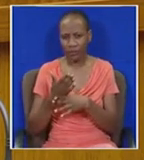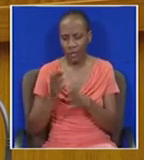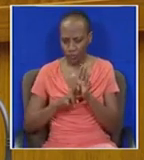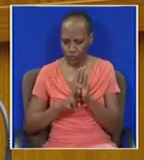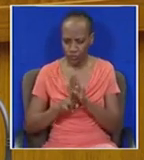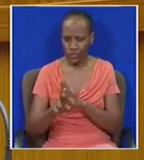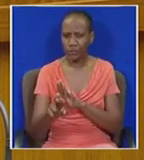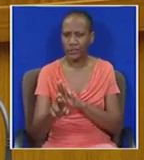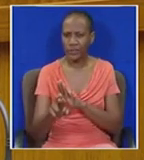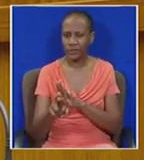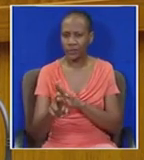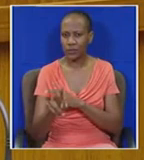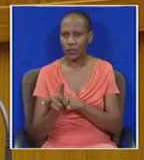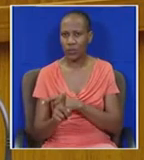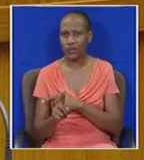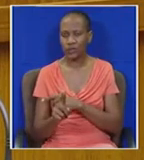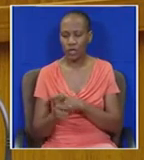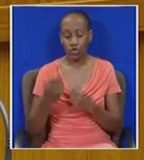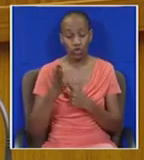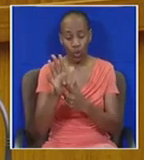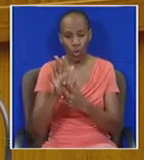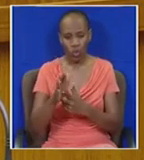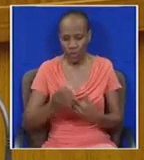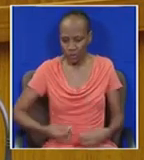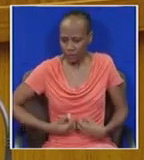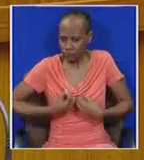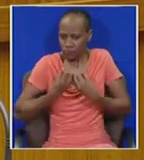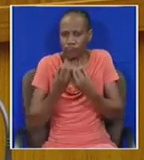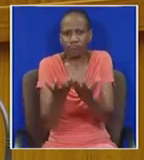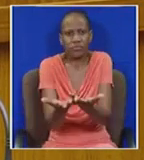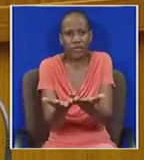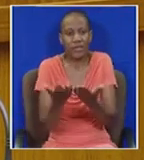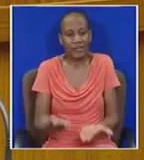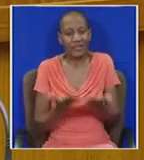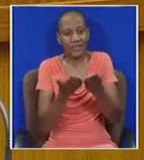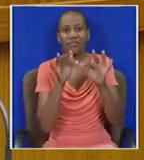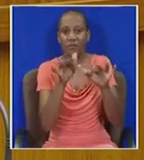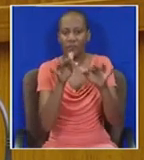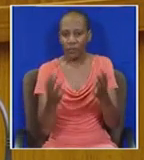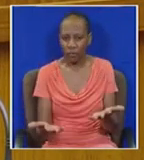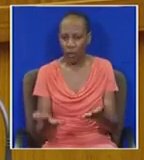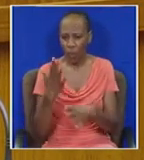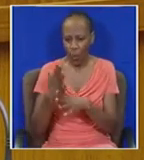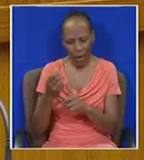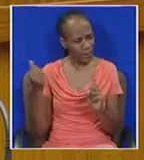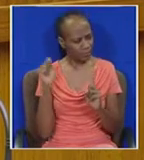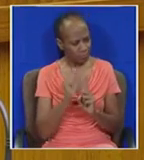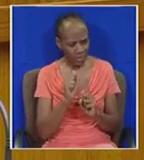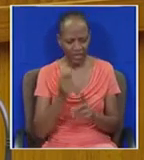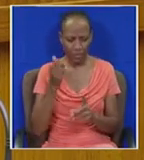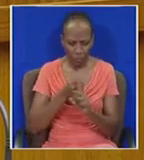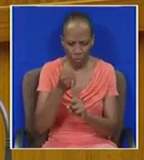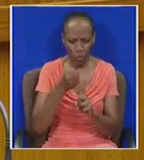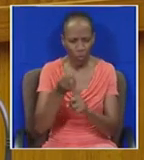represented the epitome of selfless service to the people. Her outstanding contribution to the cause of freedom